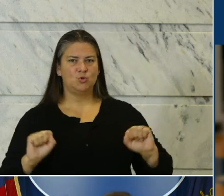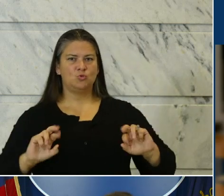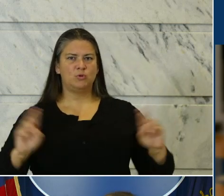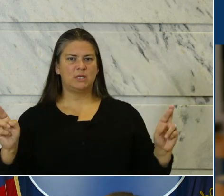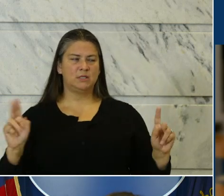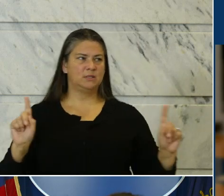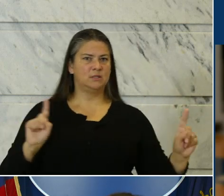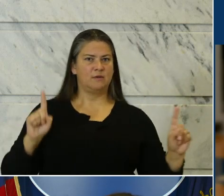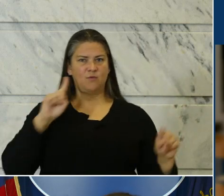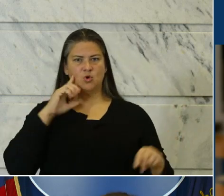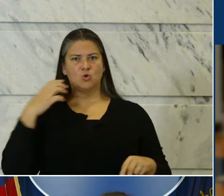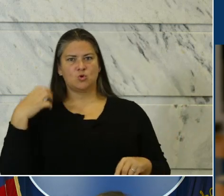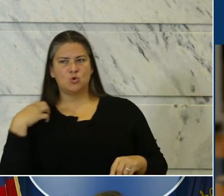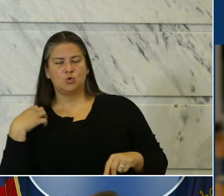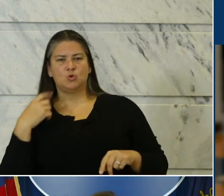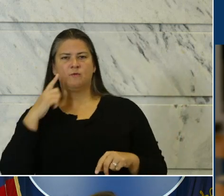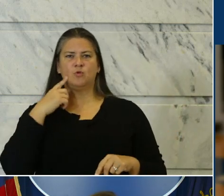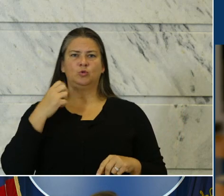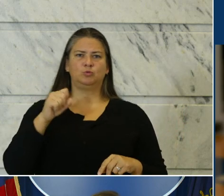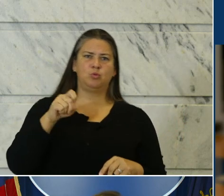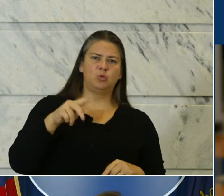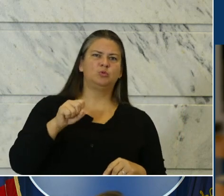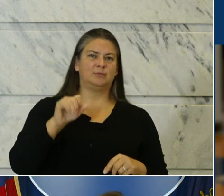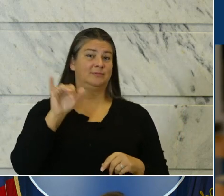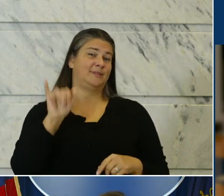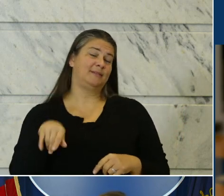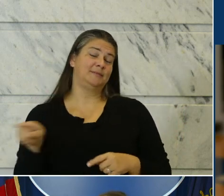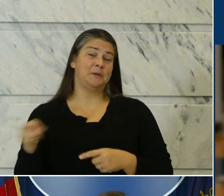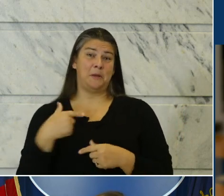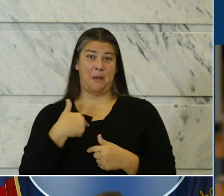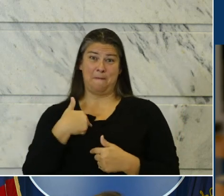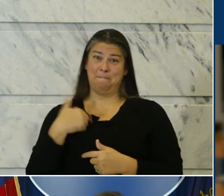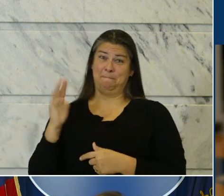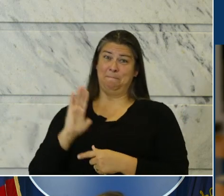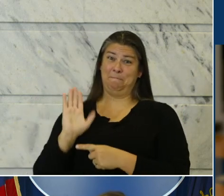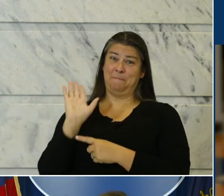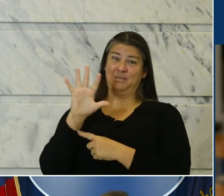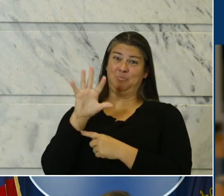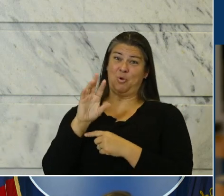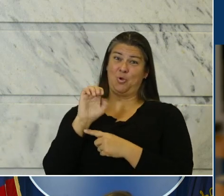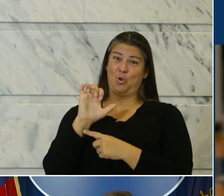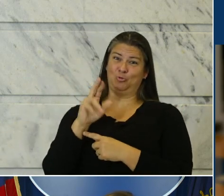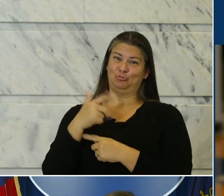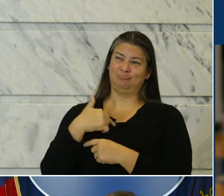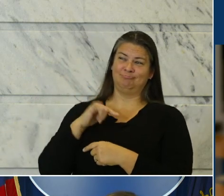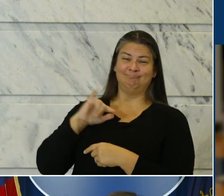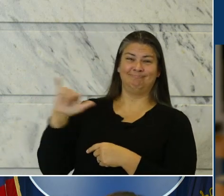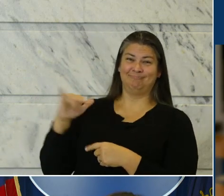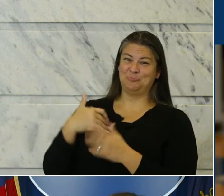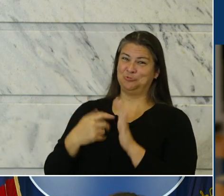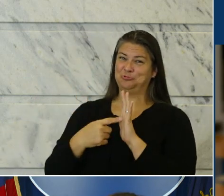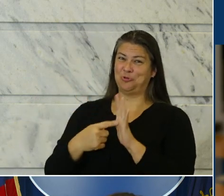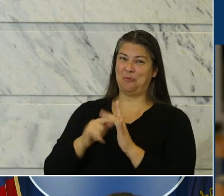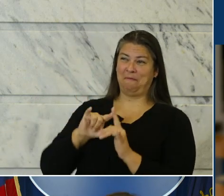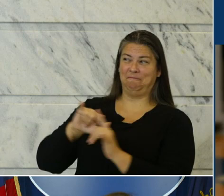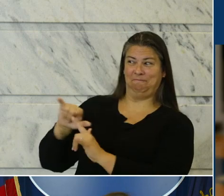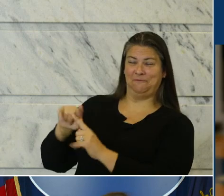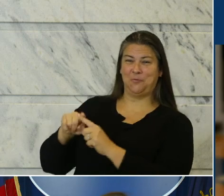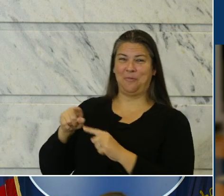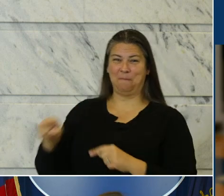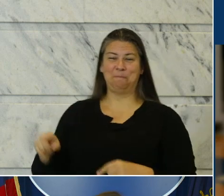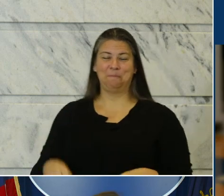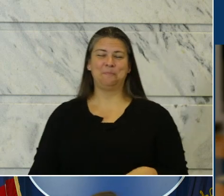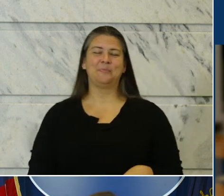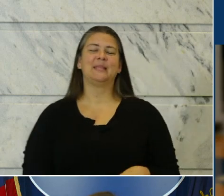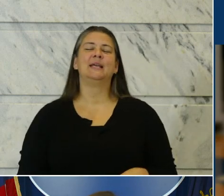for their coaches, and for their supporters. And so, as a basketball coach, I thought we might need to give some love to the women's basketball players in Kentucky.